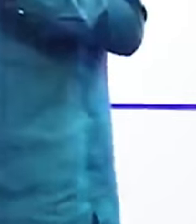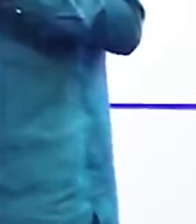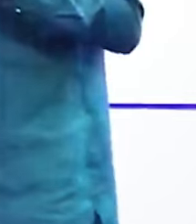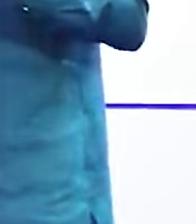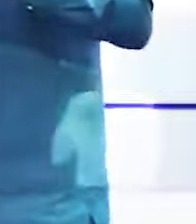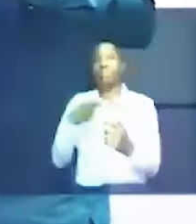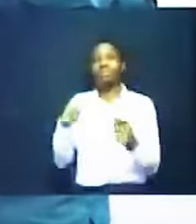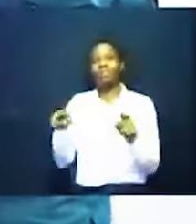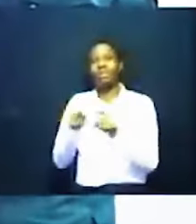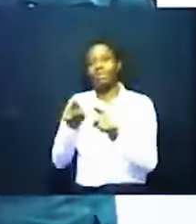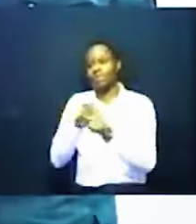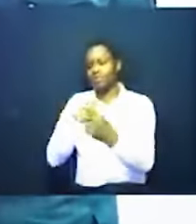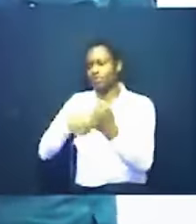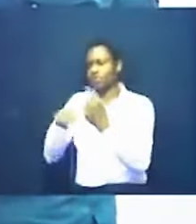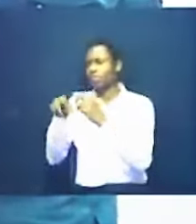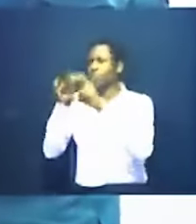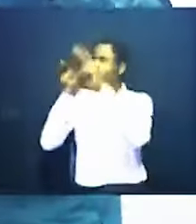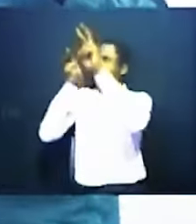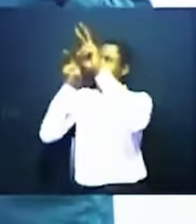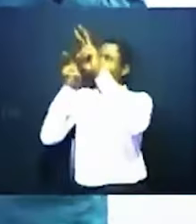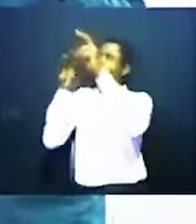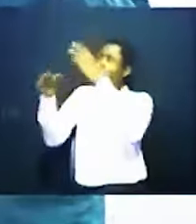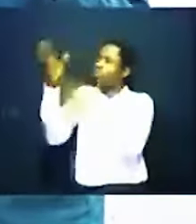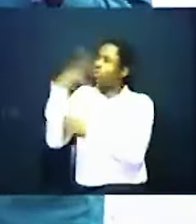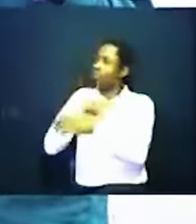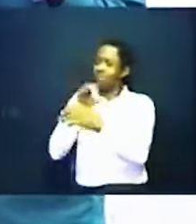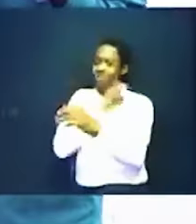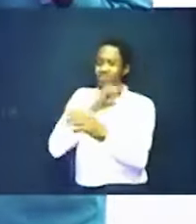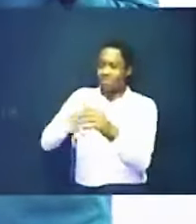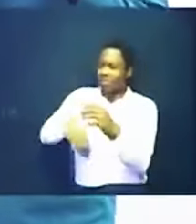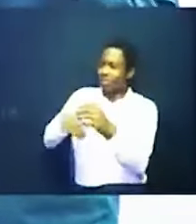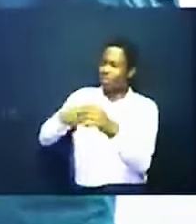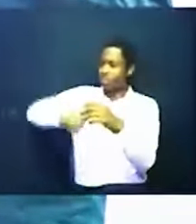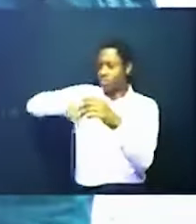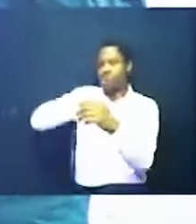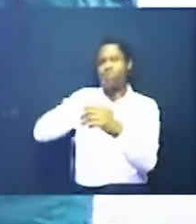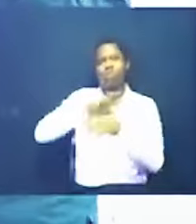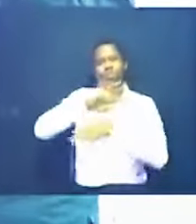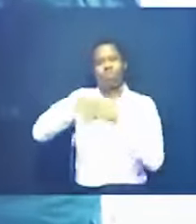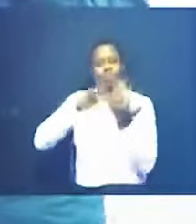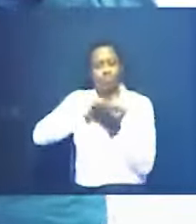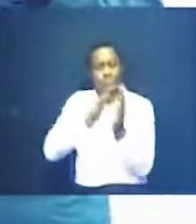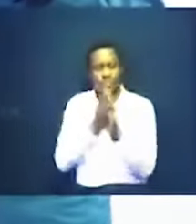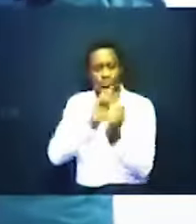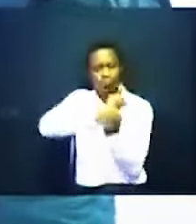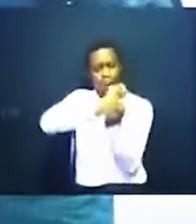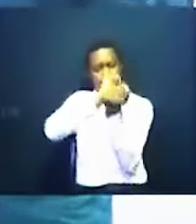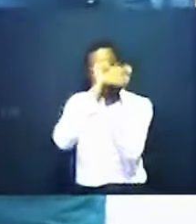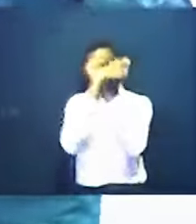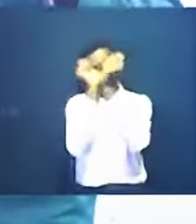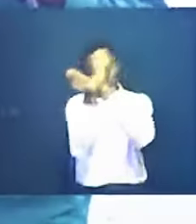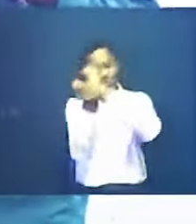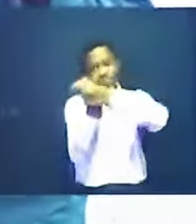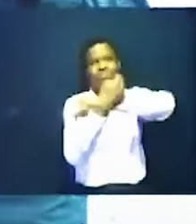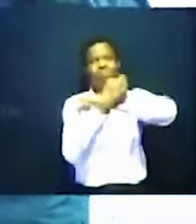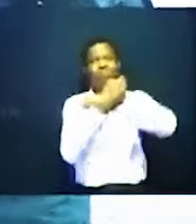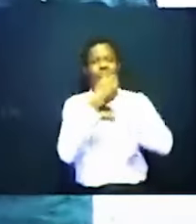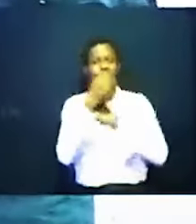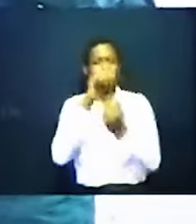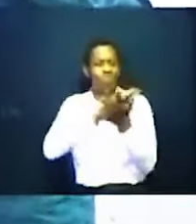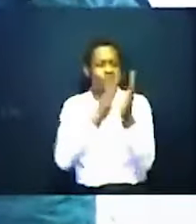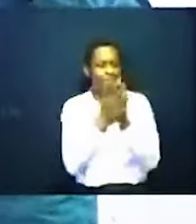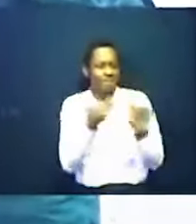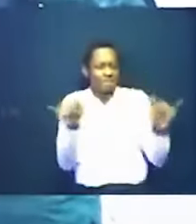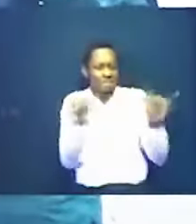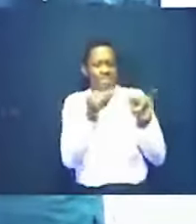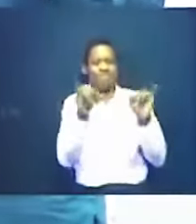and Christ se ye de yen ani so a da ho ehwe awurade Kristo no now we are being transformed wo satira yen into